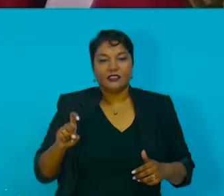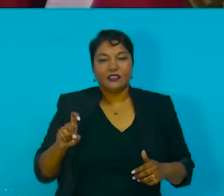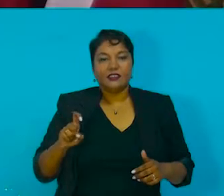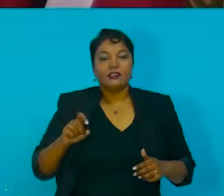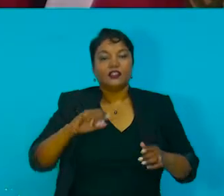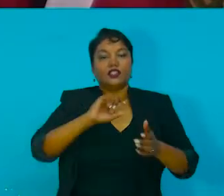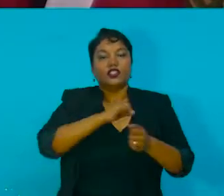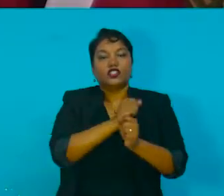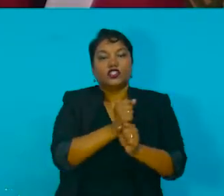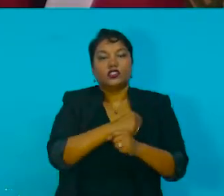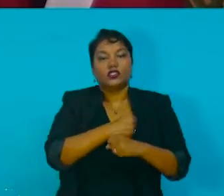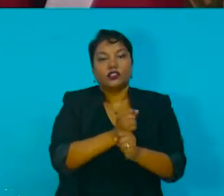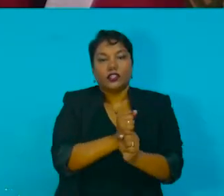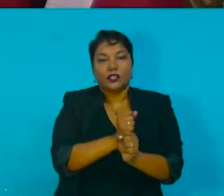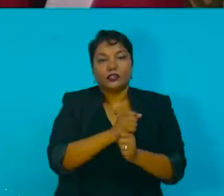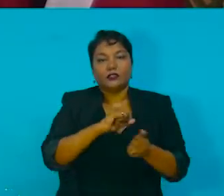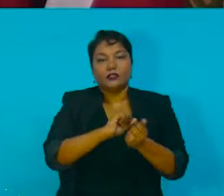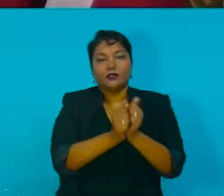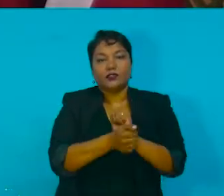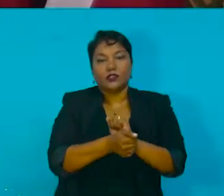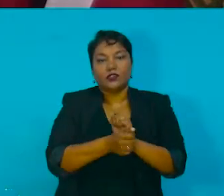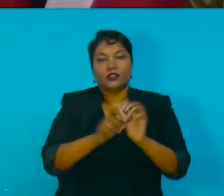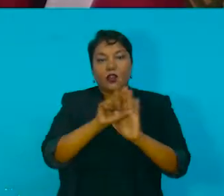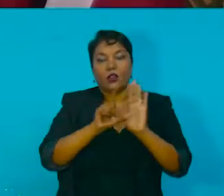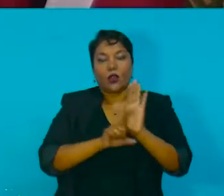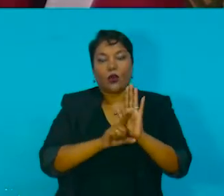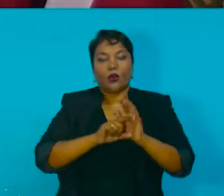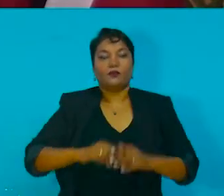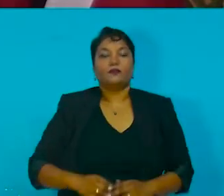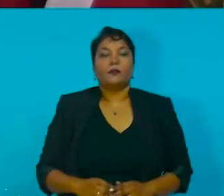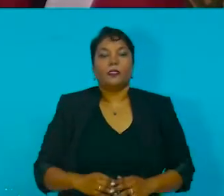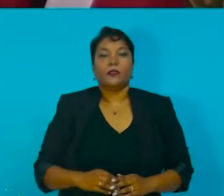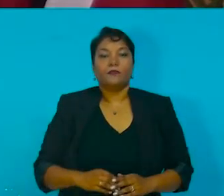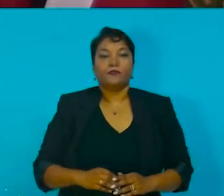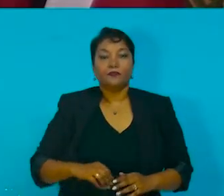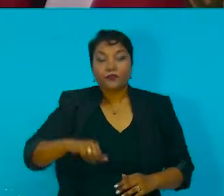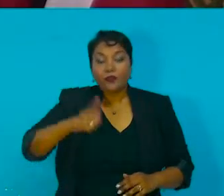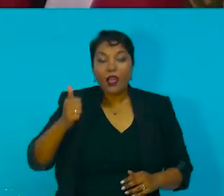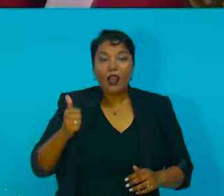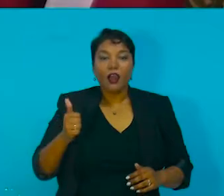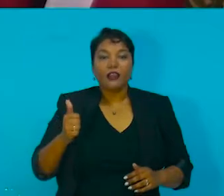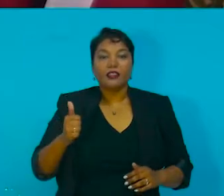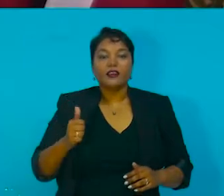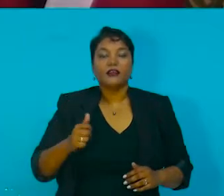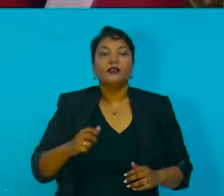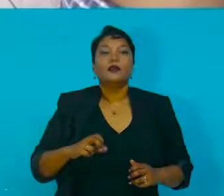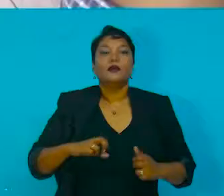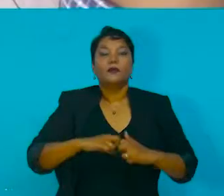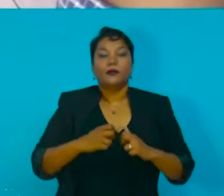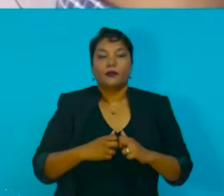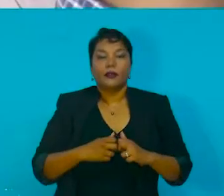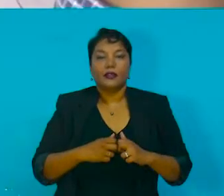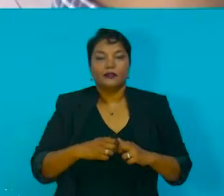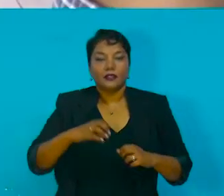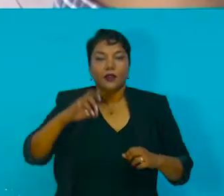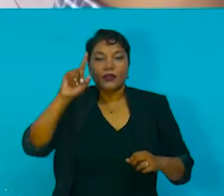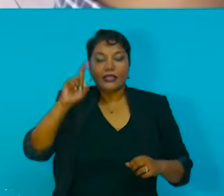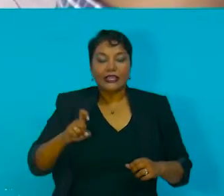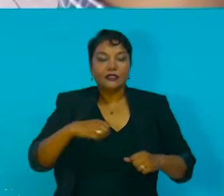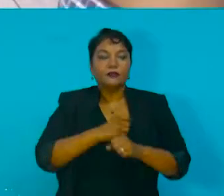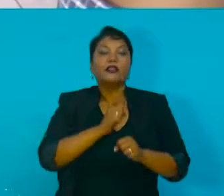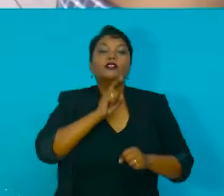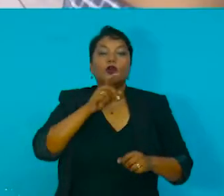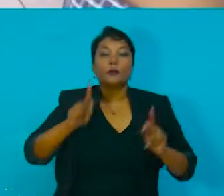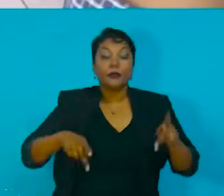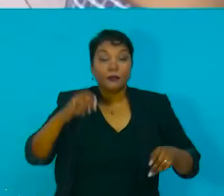feed-in tariffs. We know that committees are currently working on this within the ministry and the RIC and other organizations. Education and